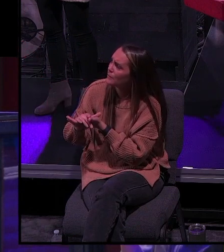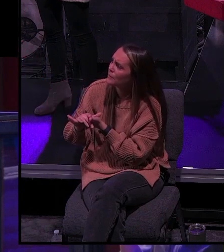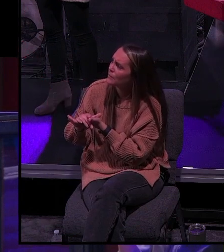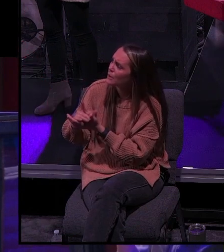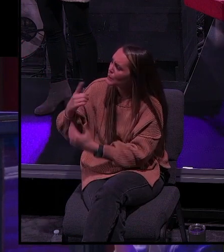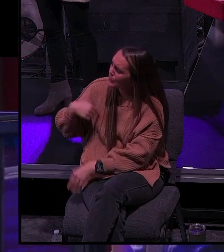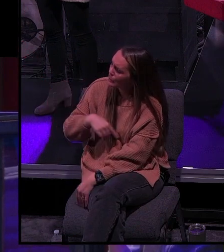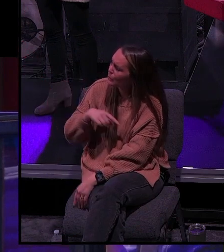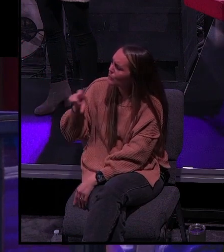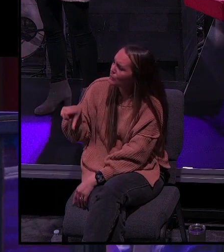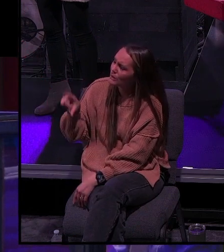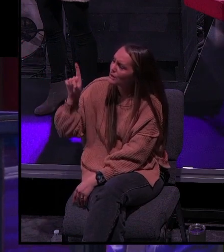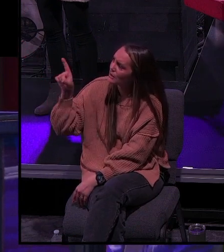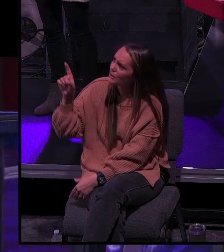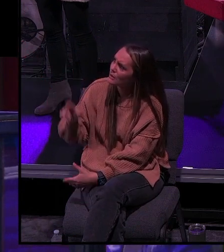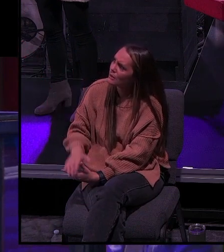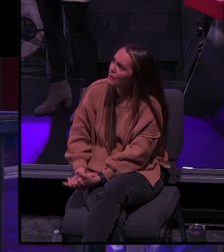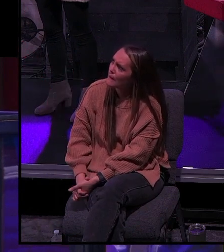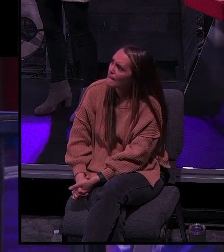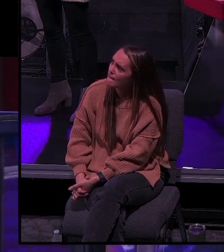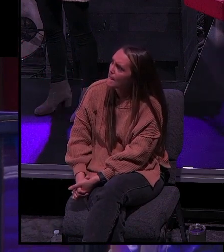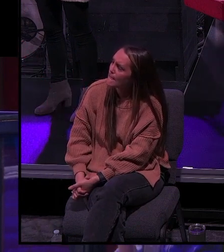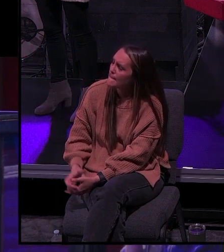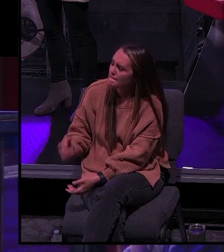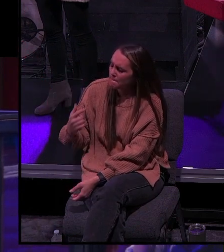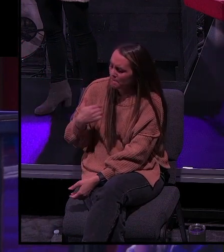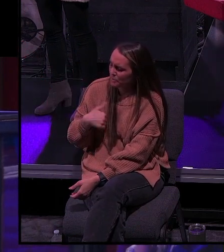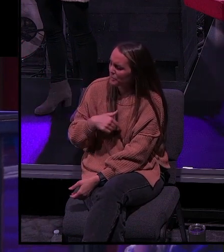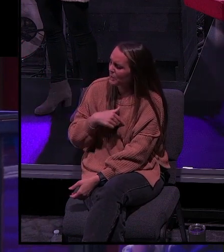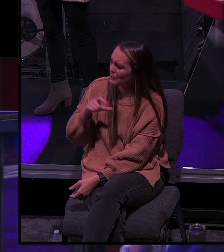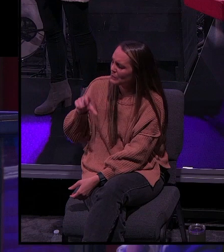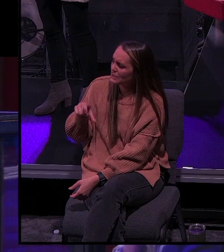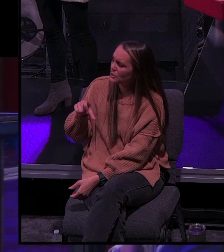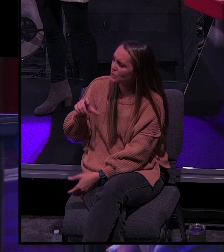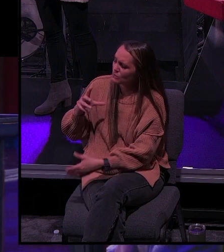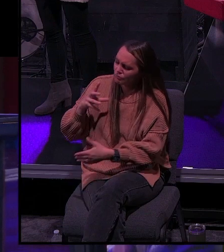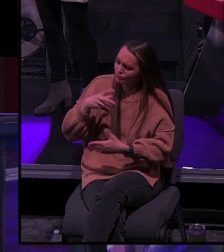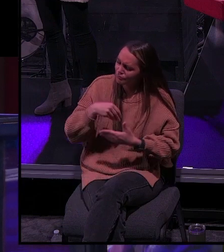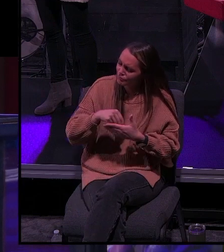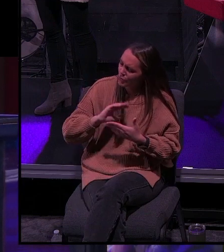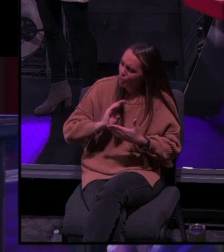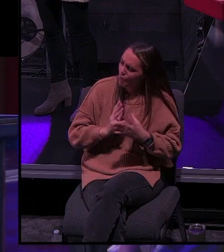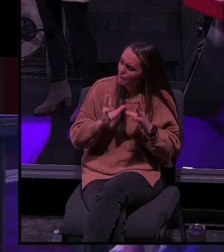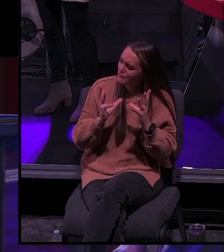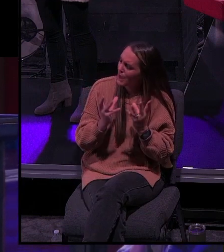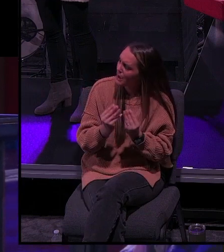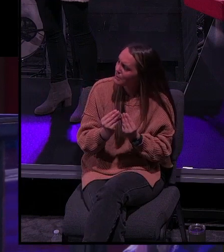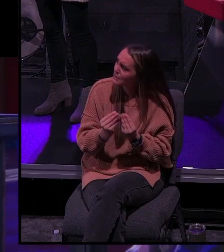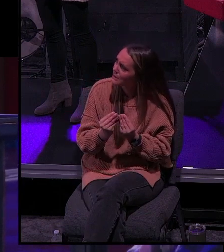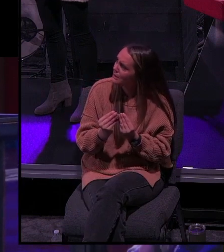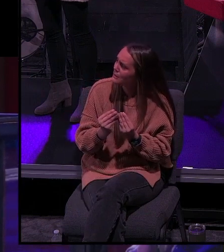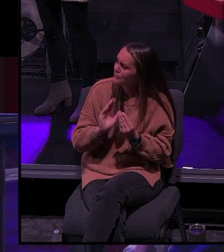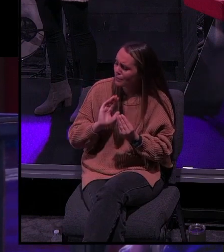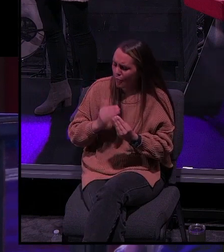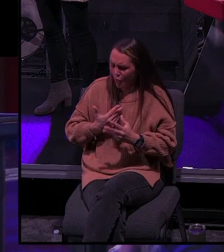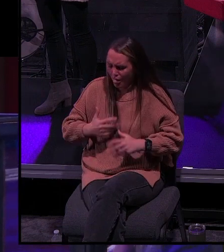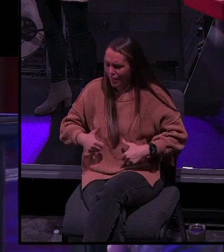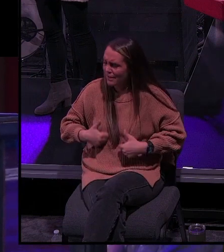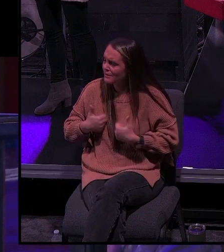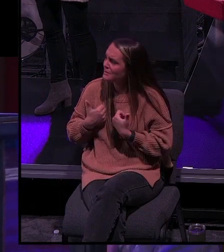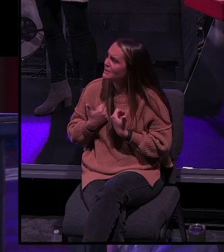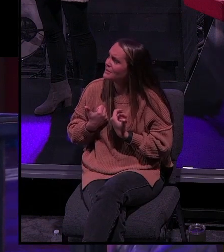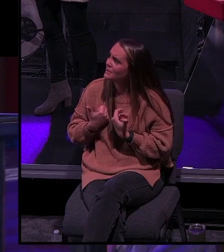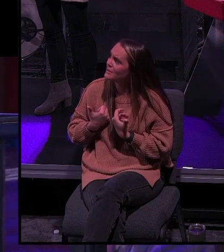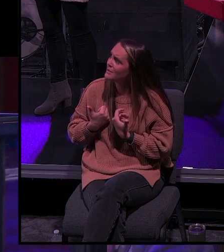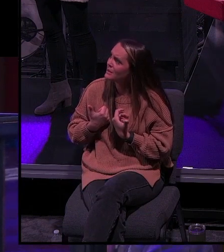We need you. We need you in our families. We need you in our lives. We